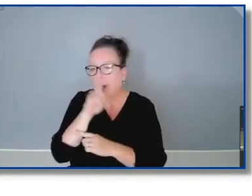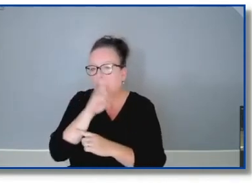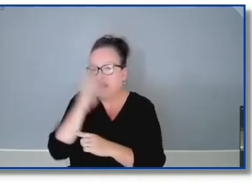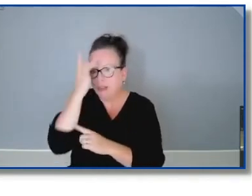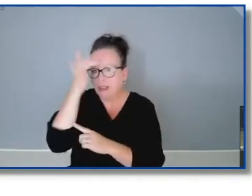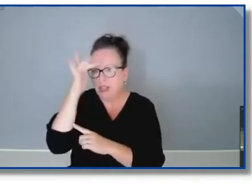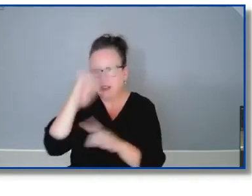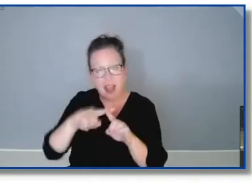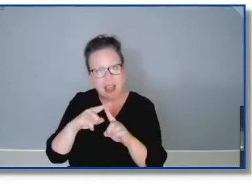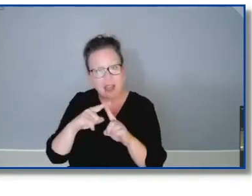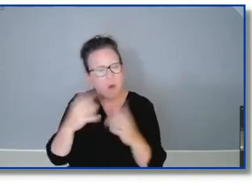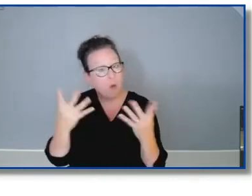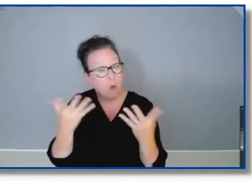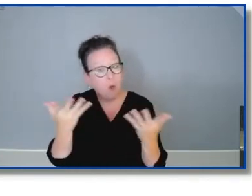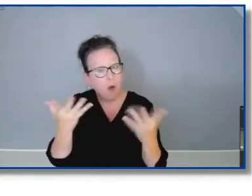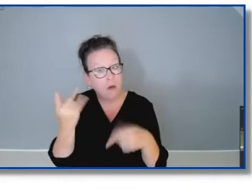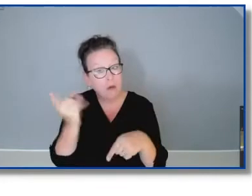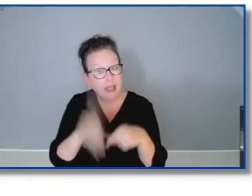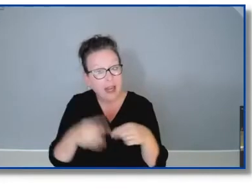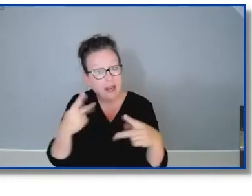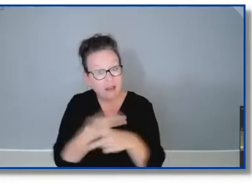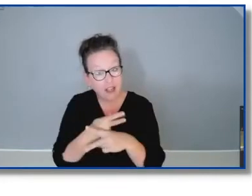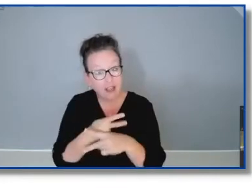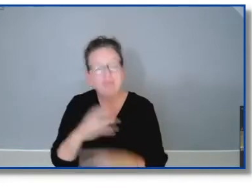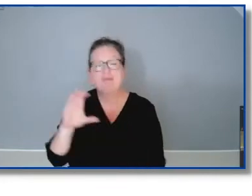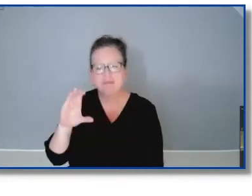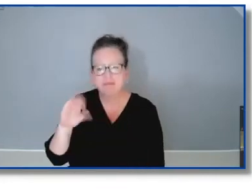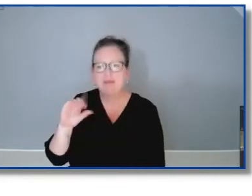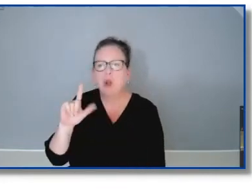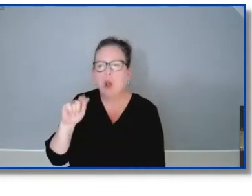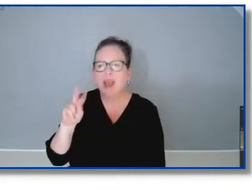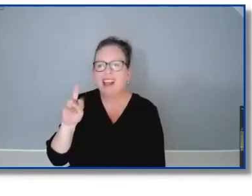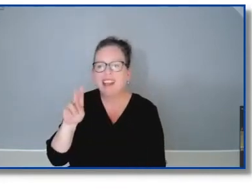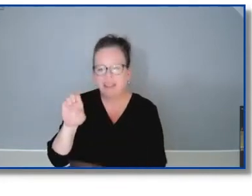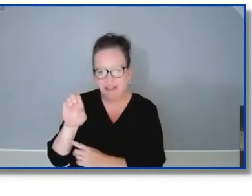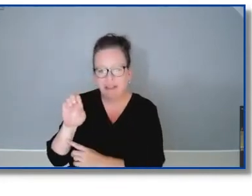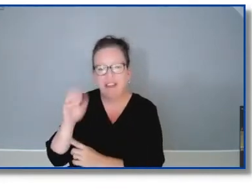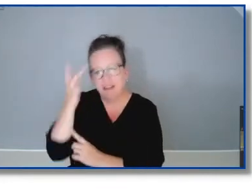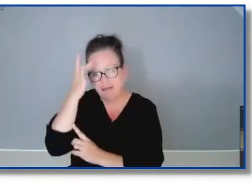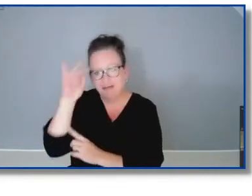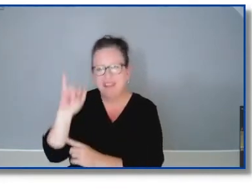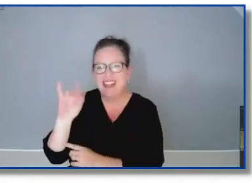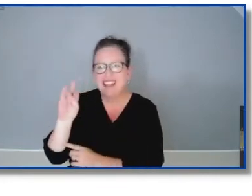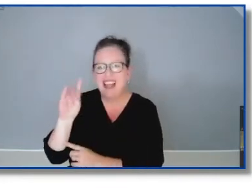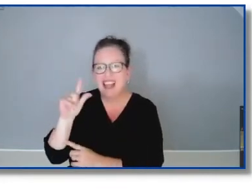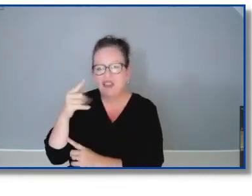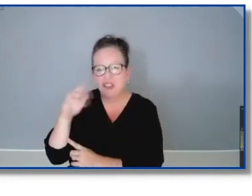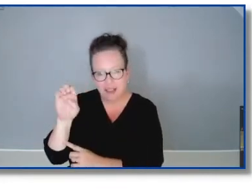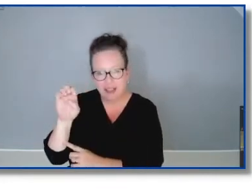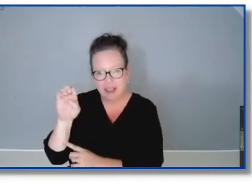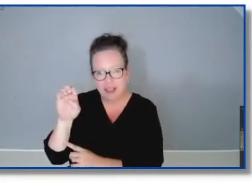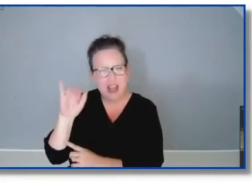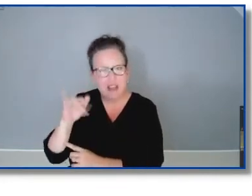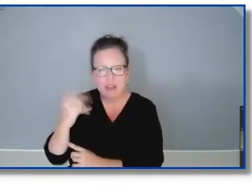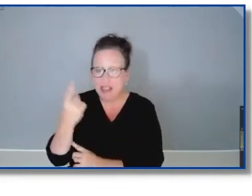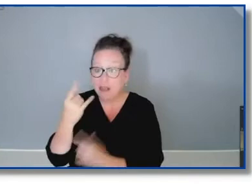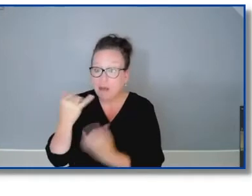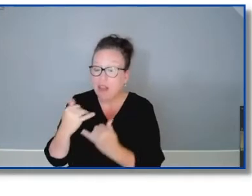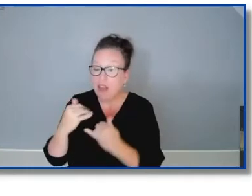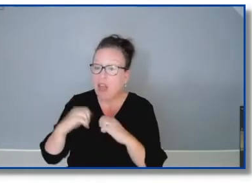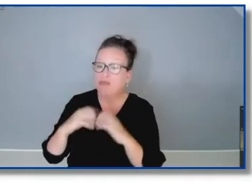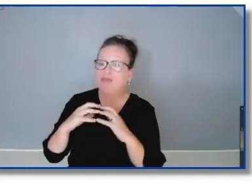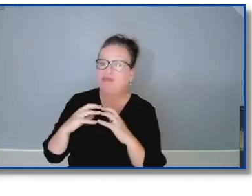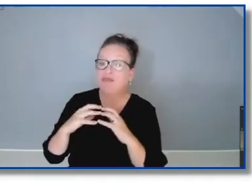these phenomena. It's a phenomenon which consists in novel forms which emerge in